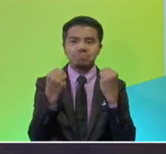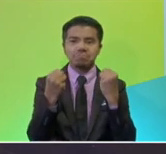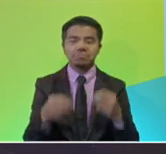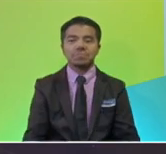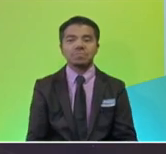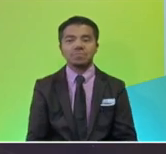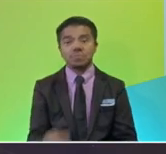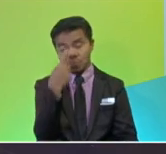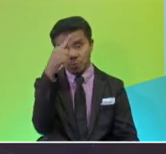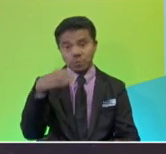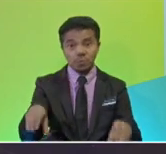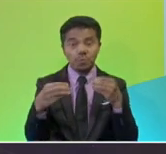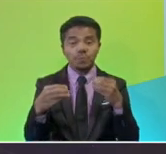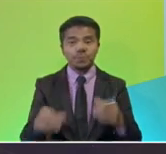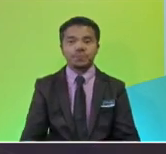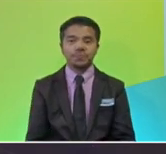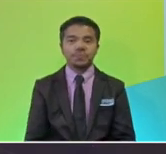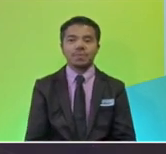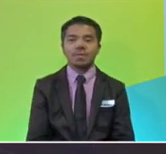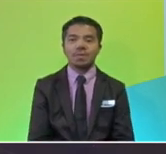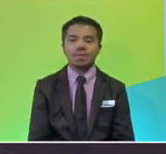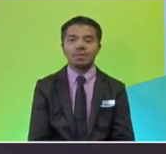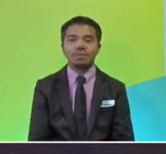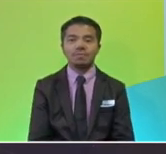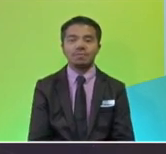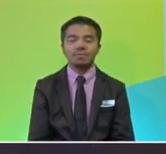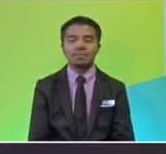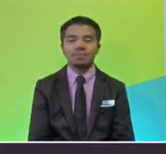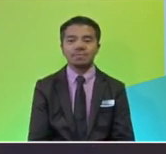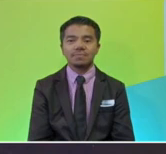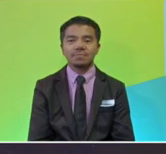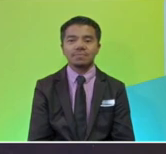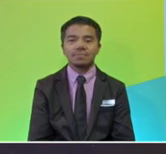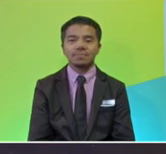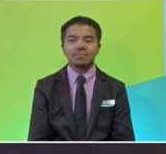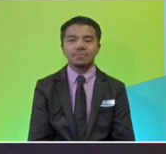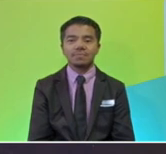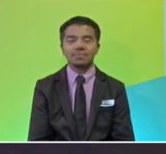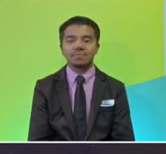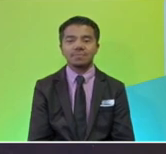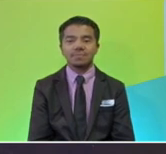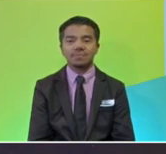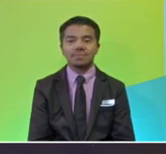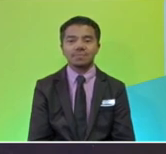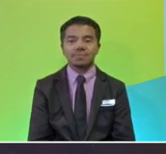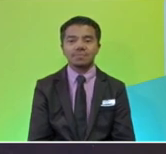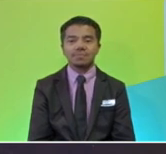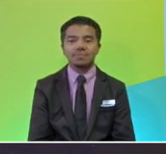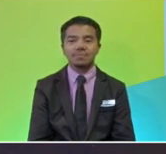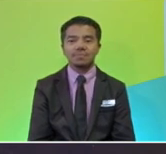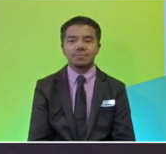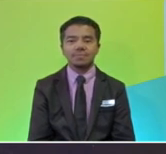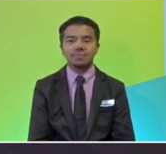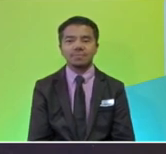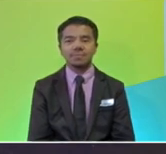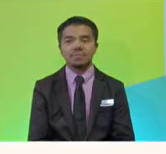And read both answers first, and then only select the answer. Is that correct? Yep, that's good. Okay. All right. So, the first thing that we have to